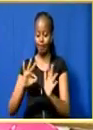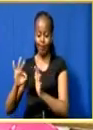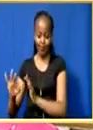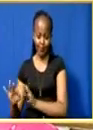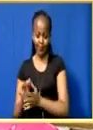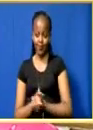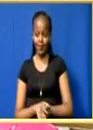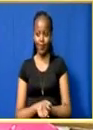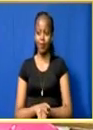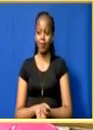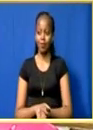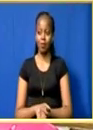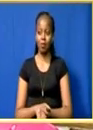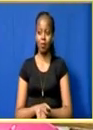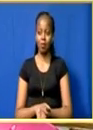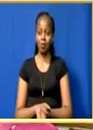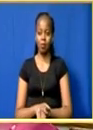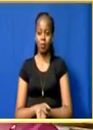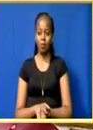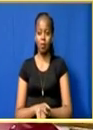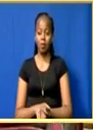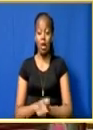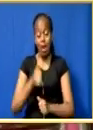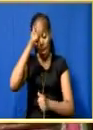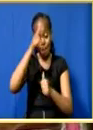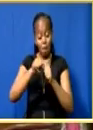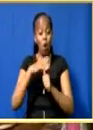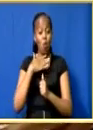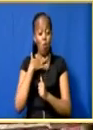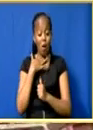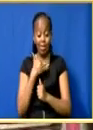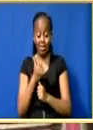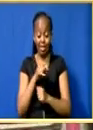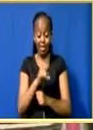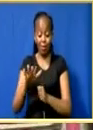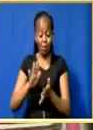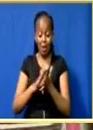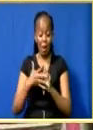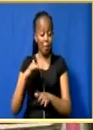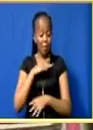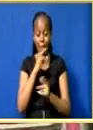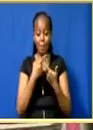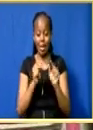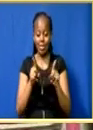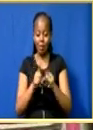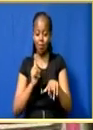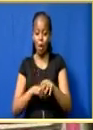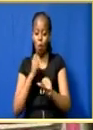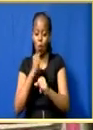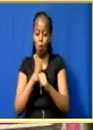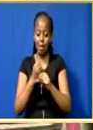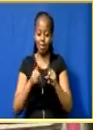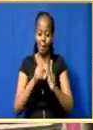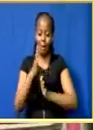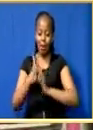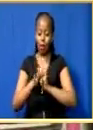Okay. There you go. Remember, we don't want to look messy. Mm-hmm. So as you work, you also organize your surface. That's right.